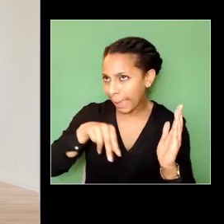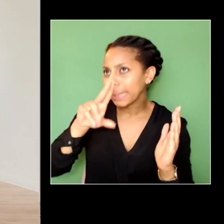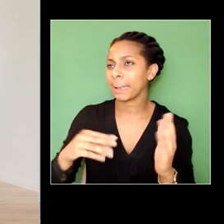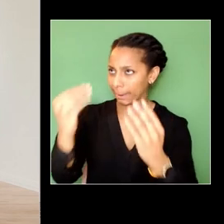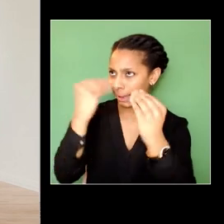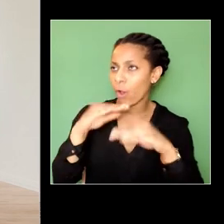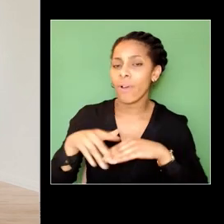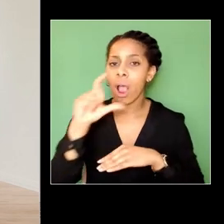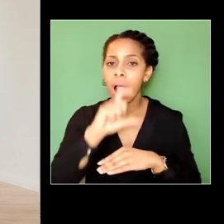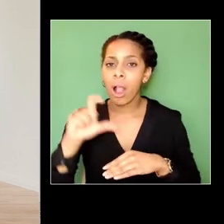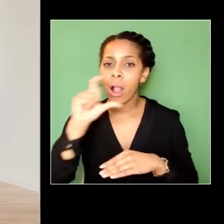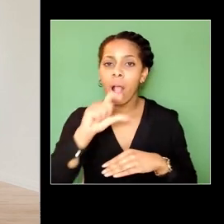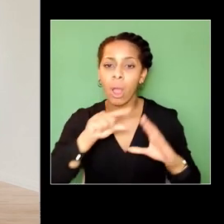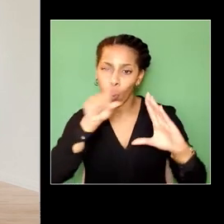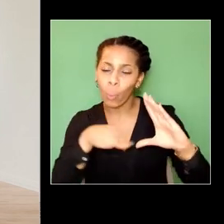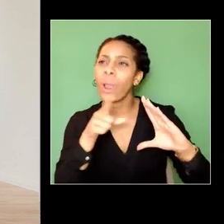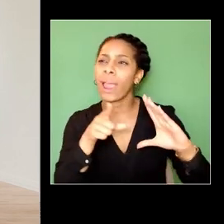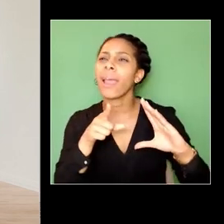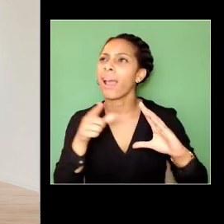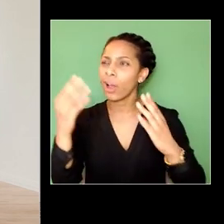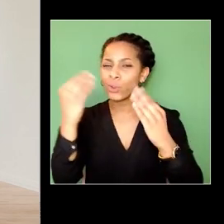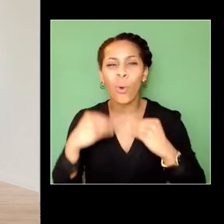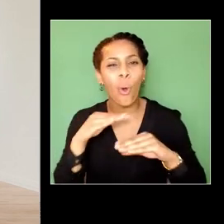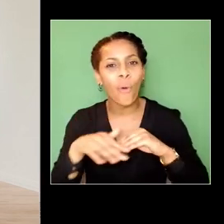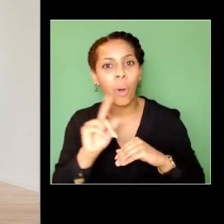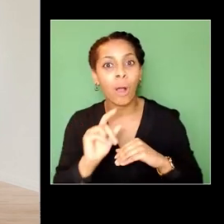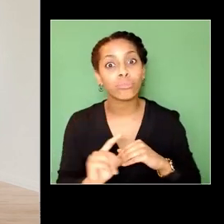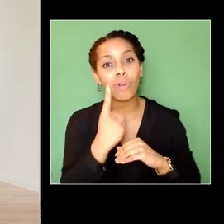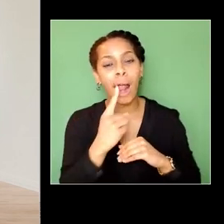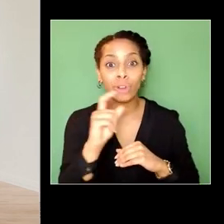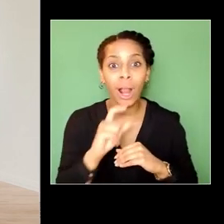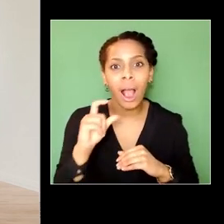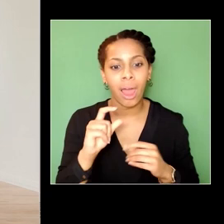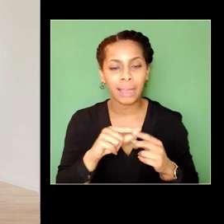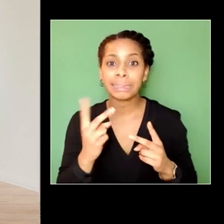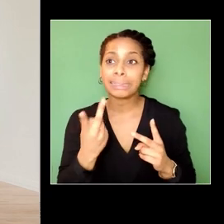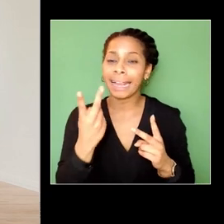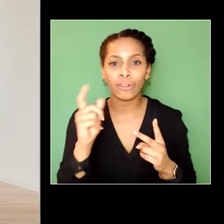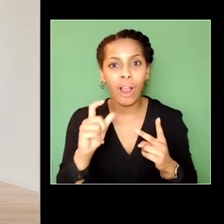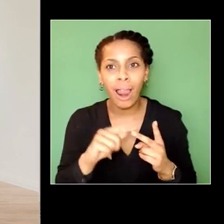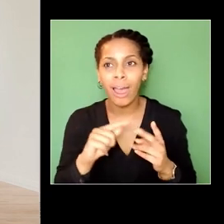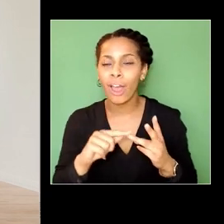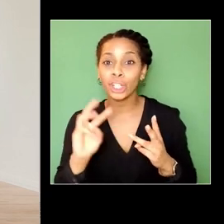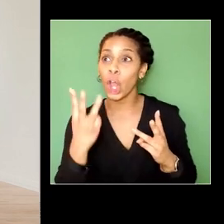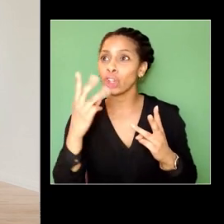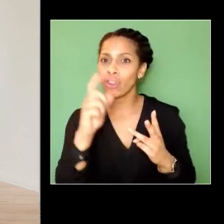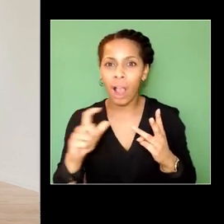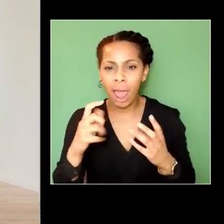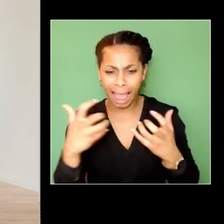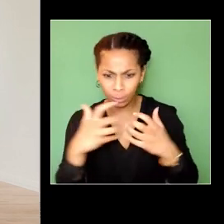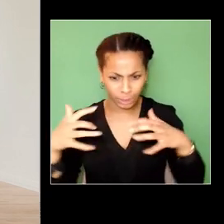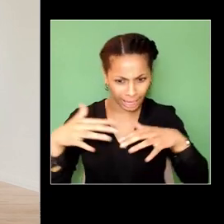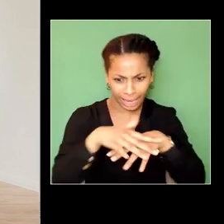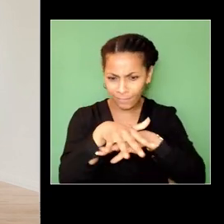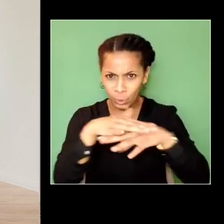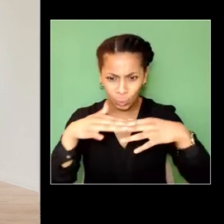you're taught to understand what a primary color is, what a secondary color is, what a tertiary color is, and what they do to each other. And then the